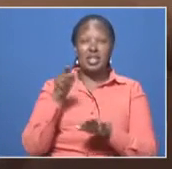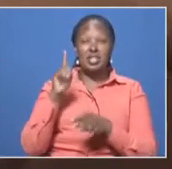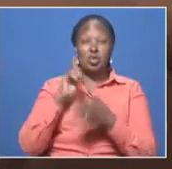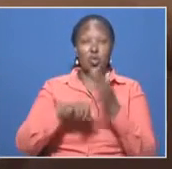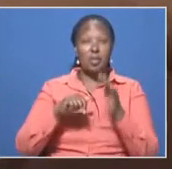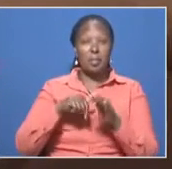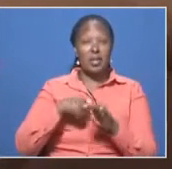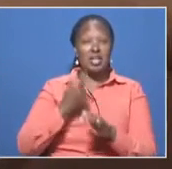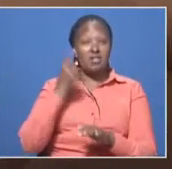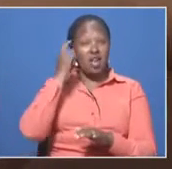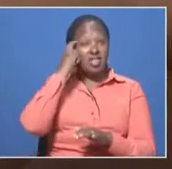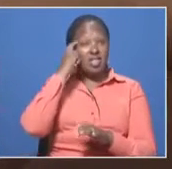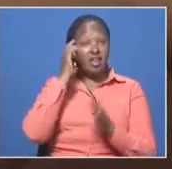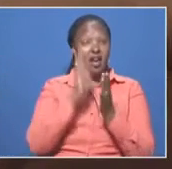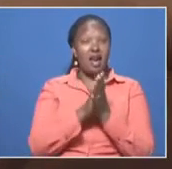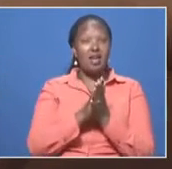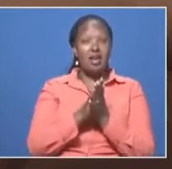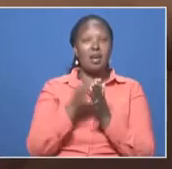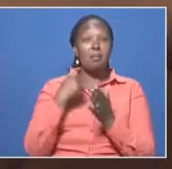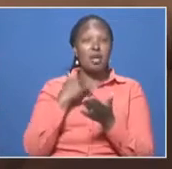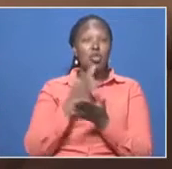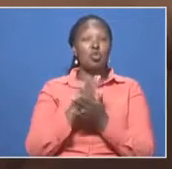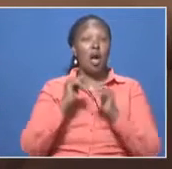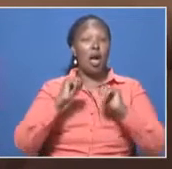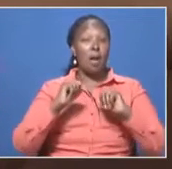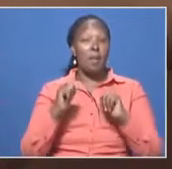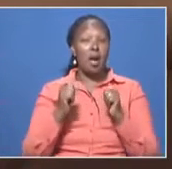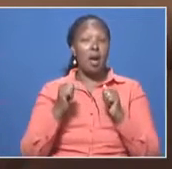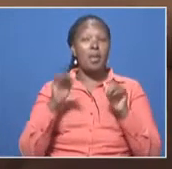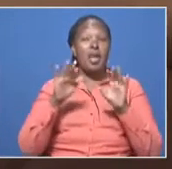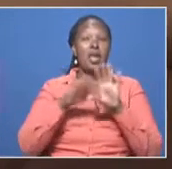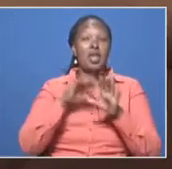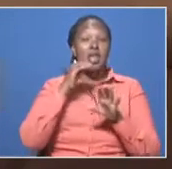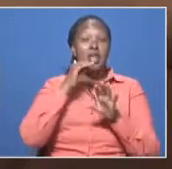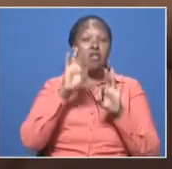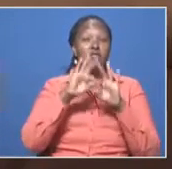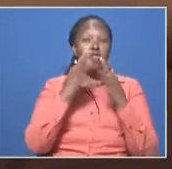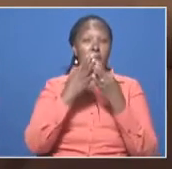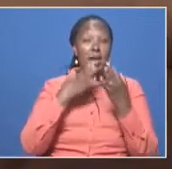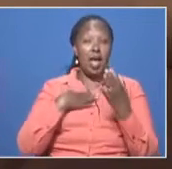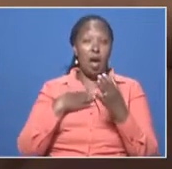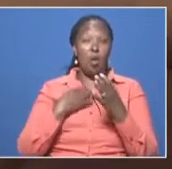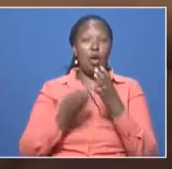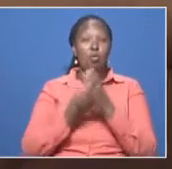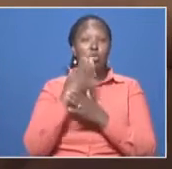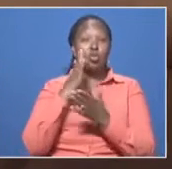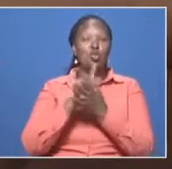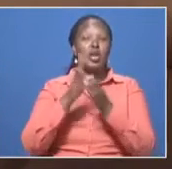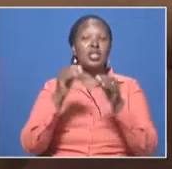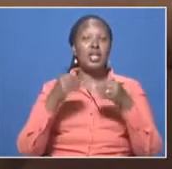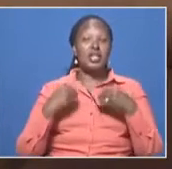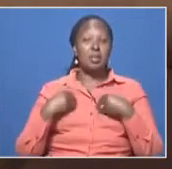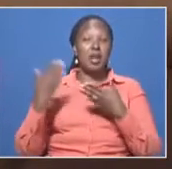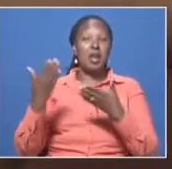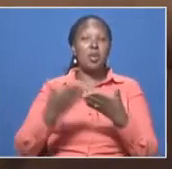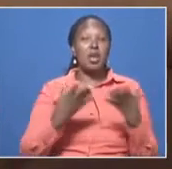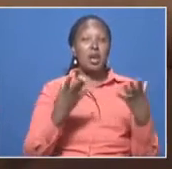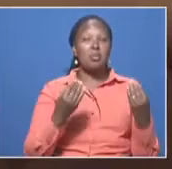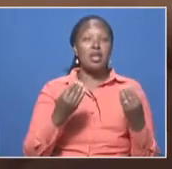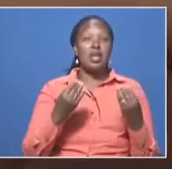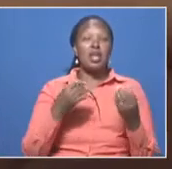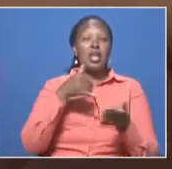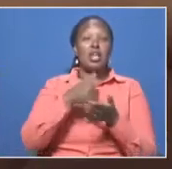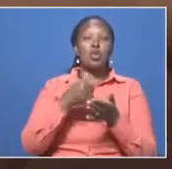think, this is what I don't think. And I'm very happy that in our home, growing up, it's welcomed. Even my